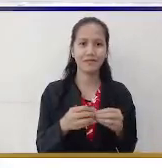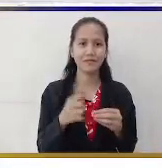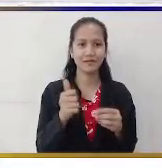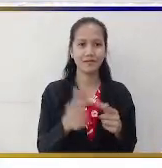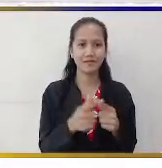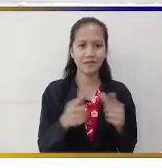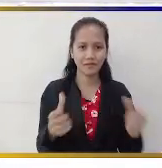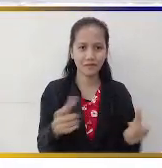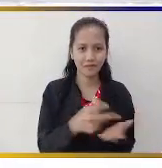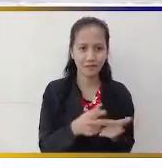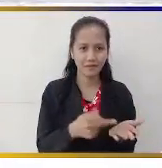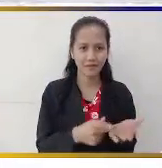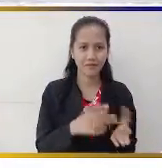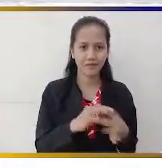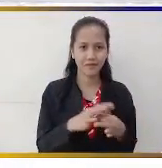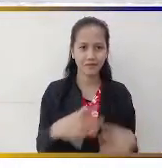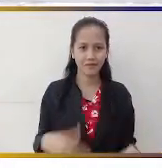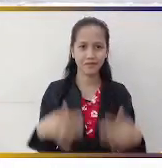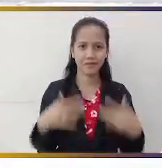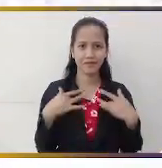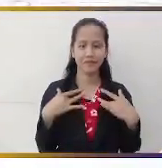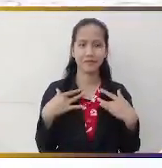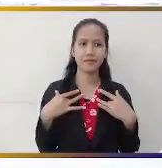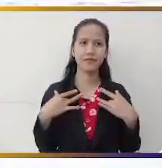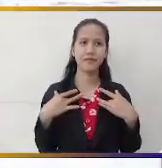now. These are the glory days.